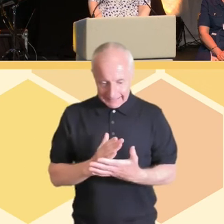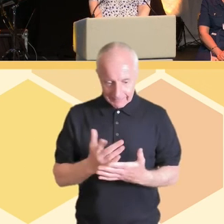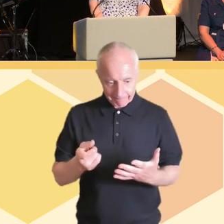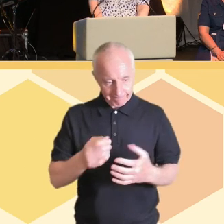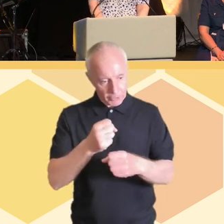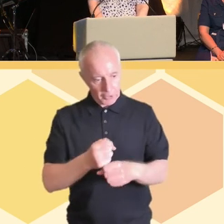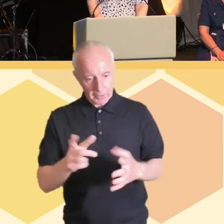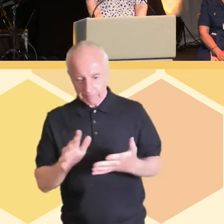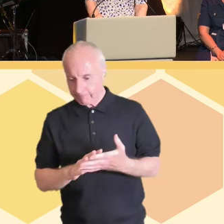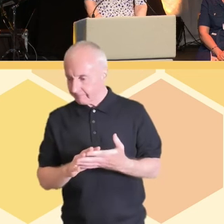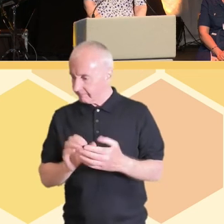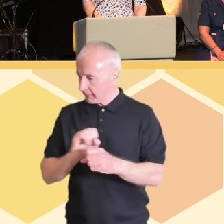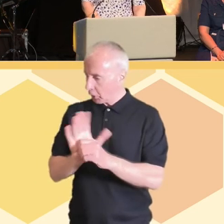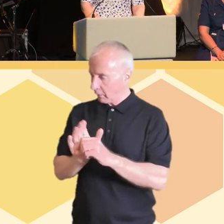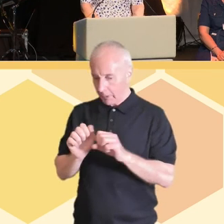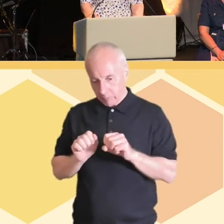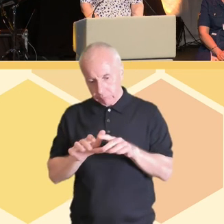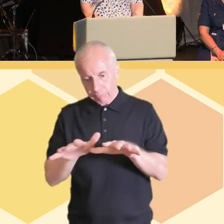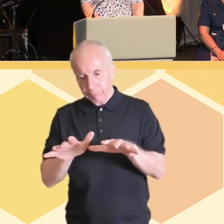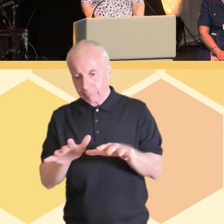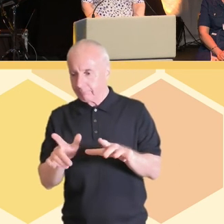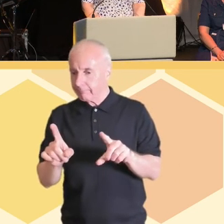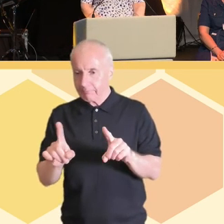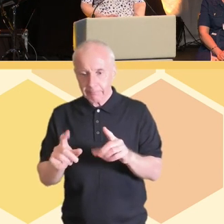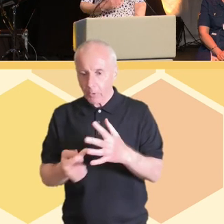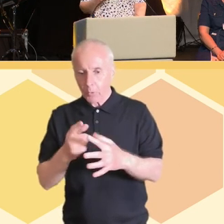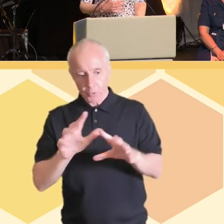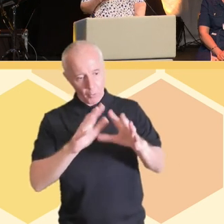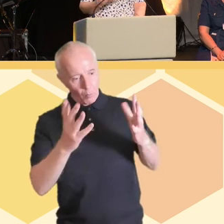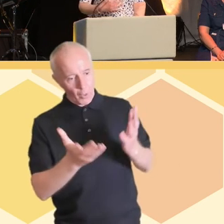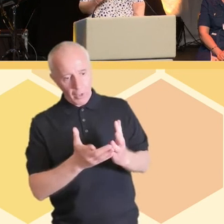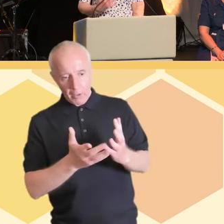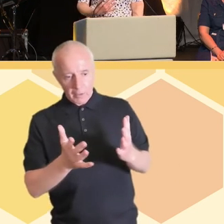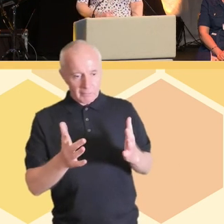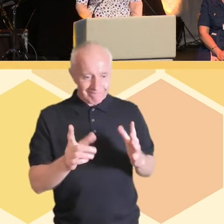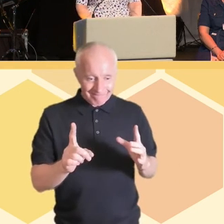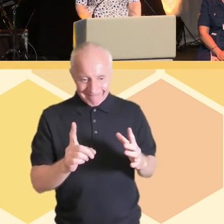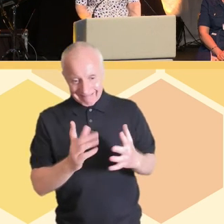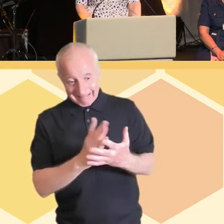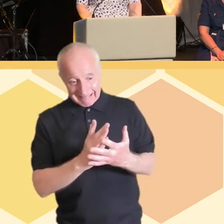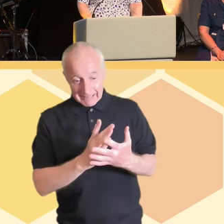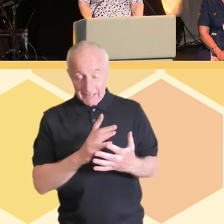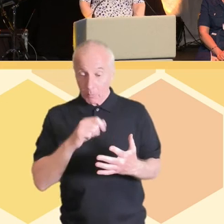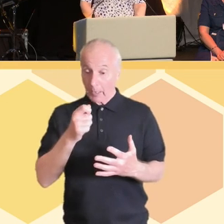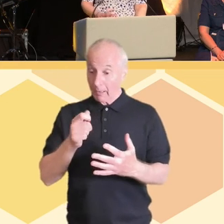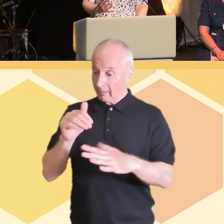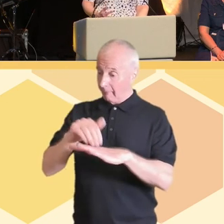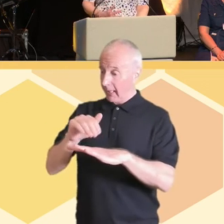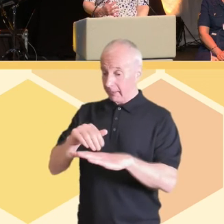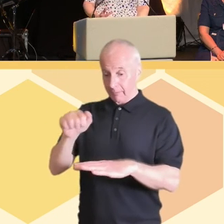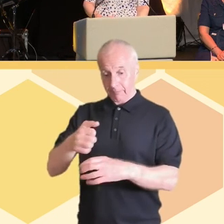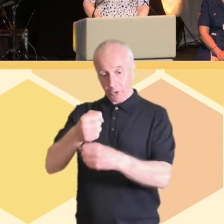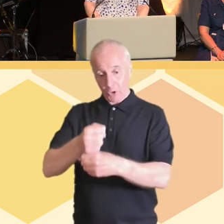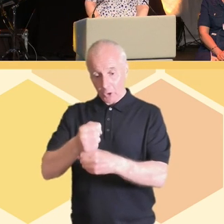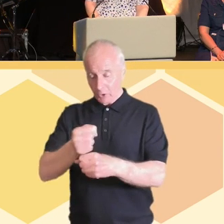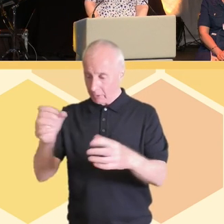the pandemic and also of global instability means that this is going to continue to impact our churches, our movement,